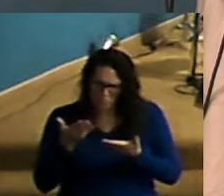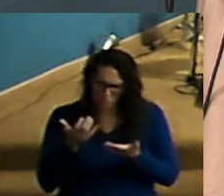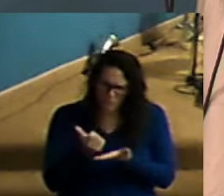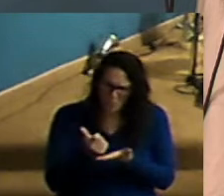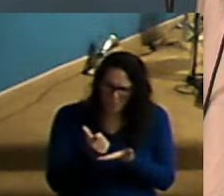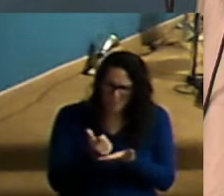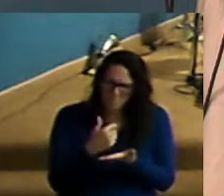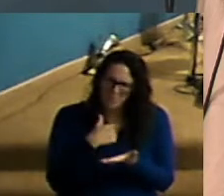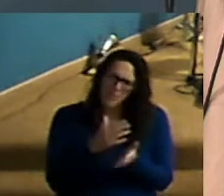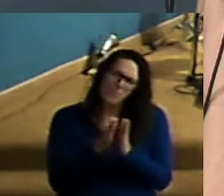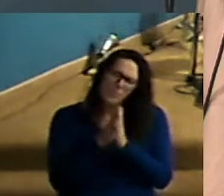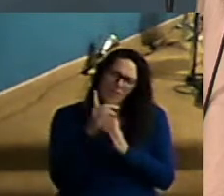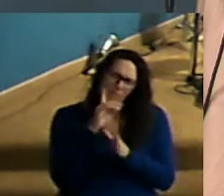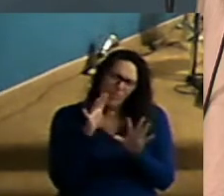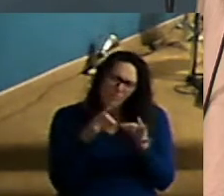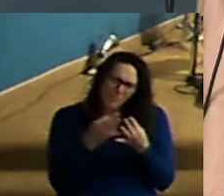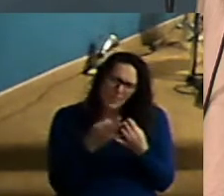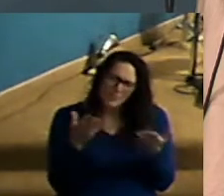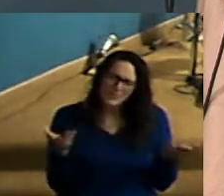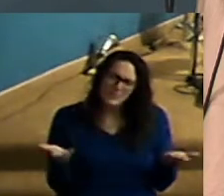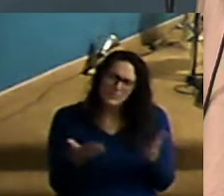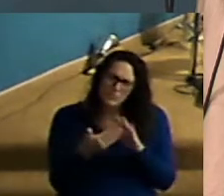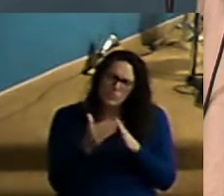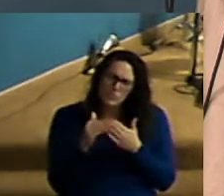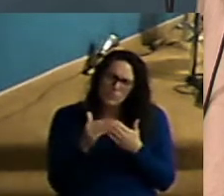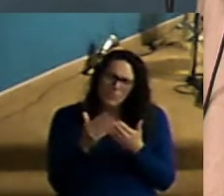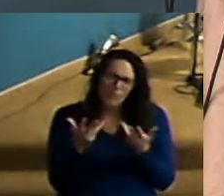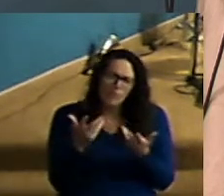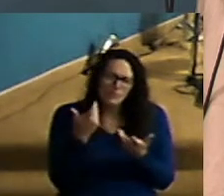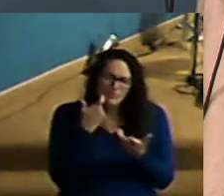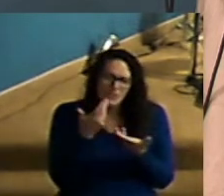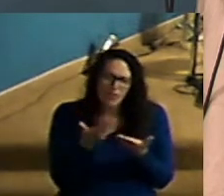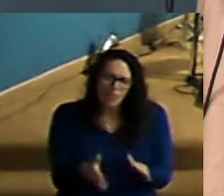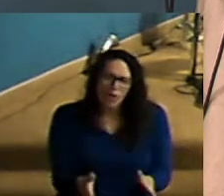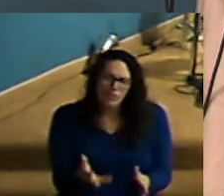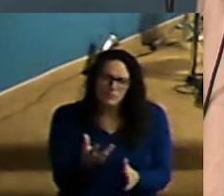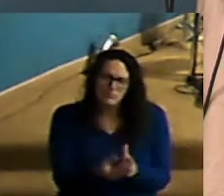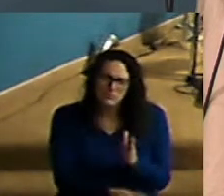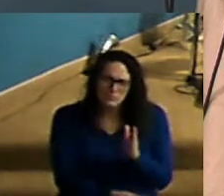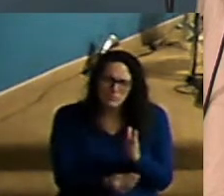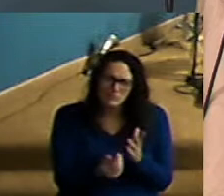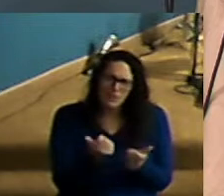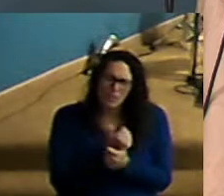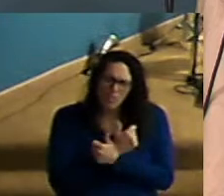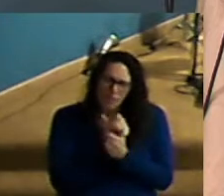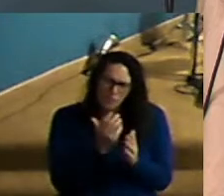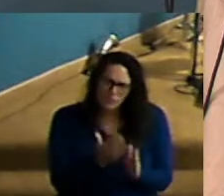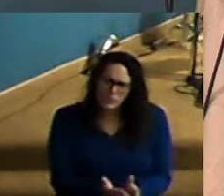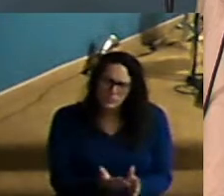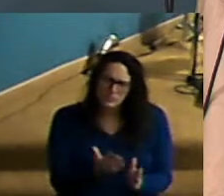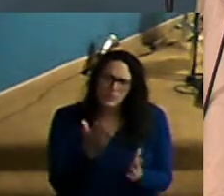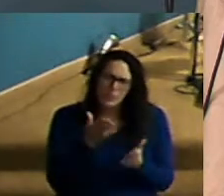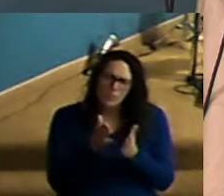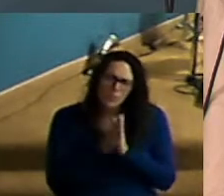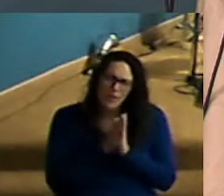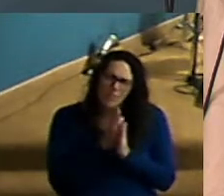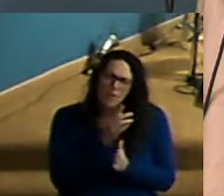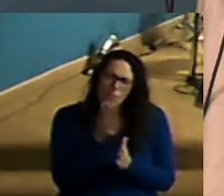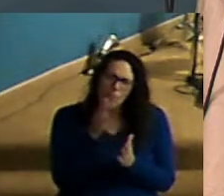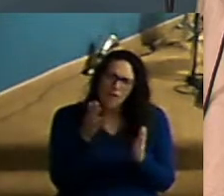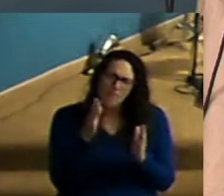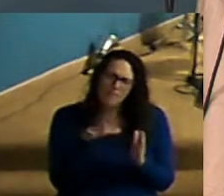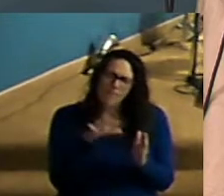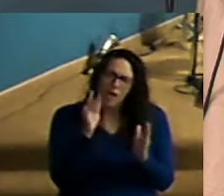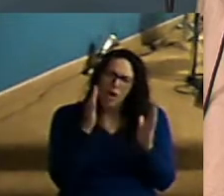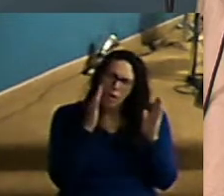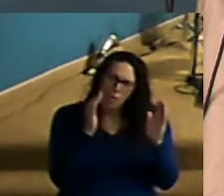pray for the families in our community who have lost loved ones. I pray that they would find hope in you, Jesus. I